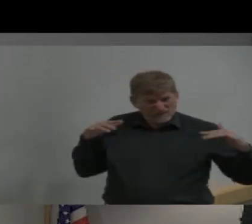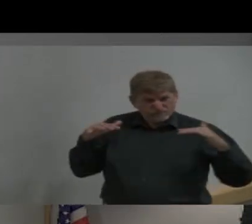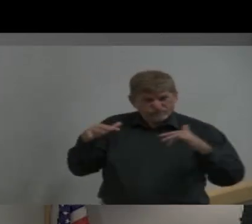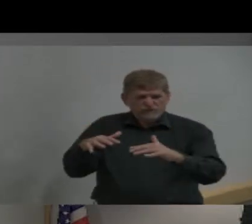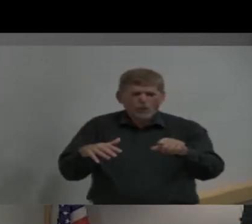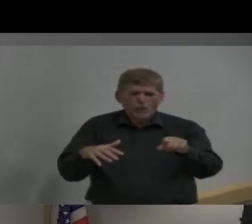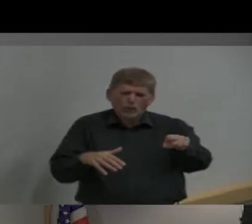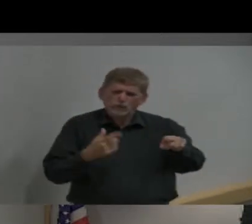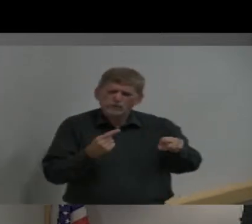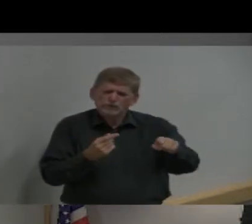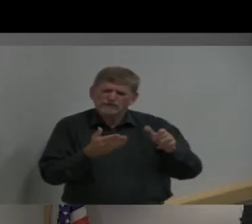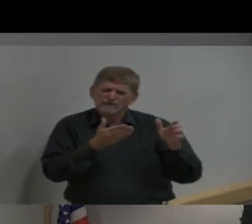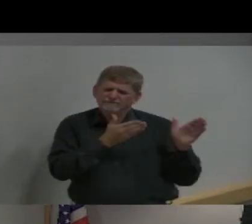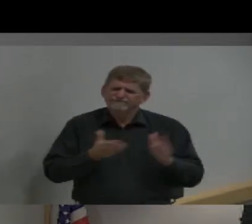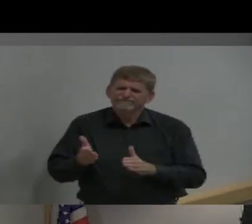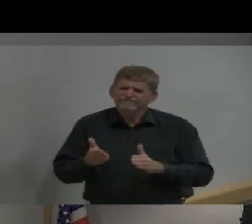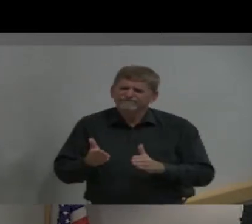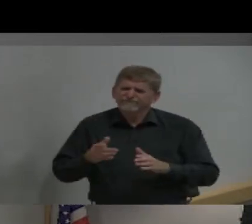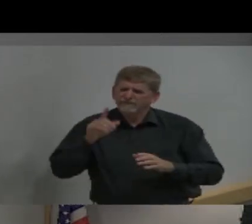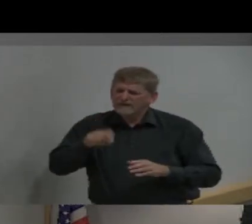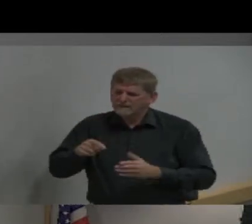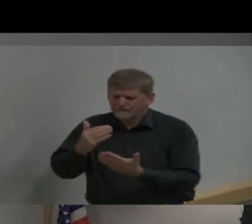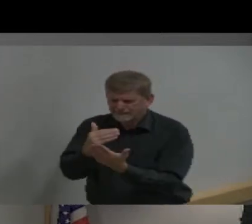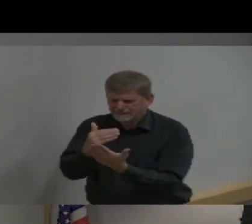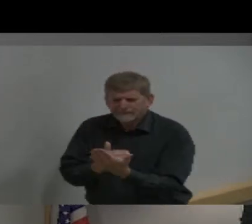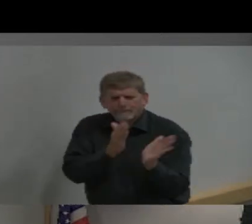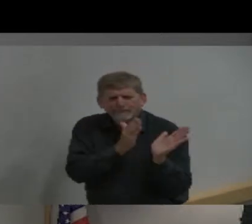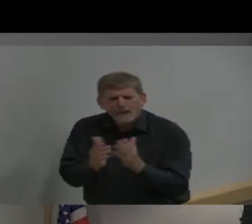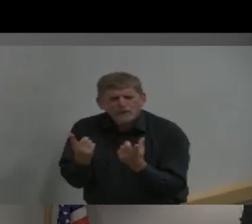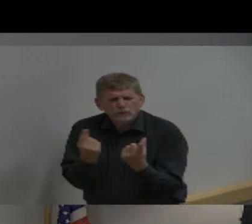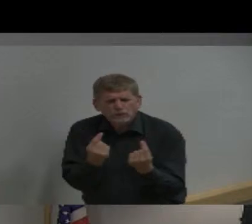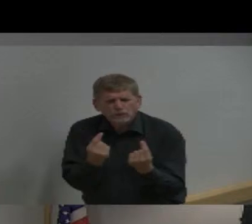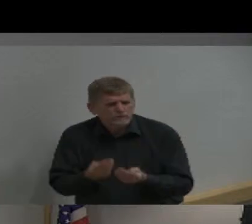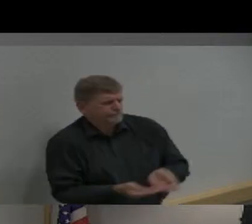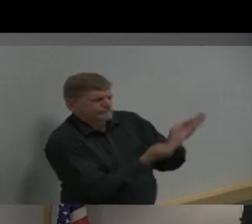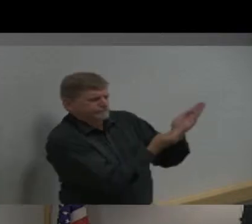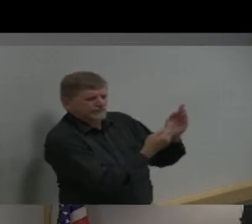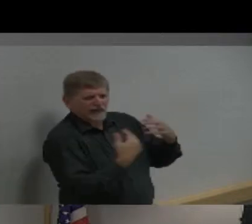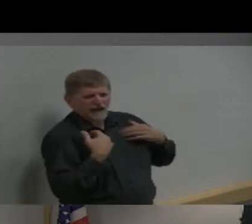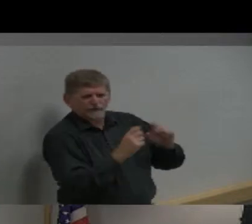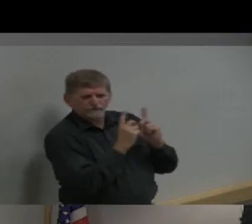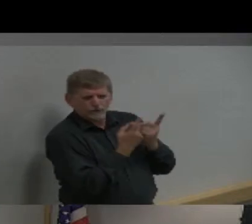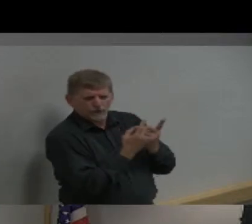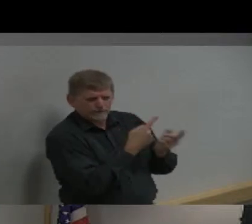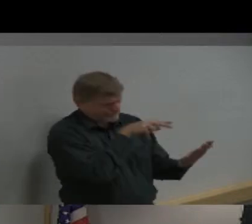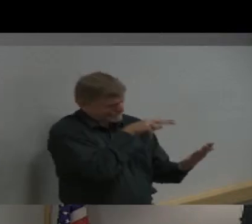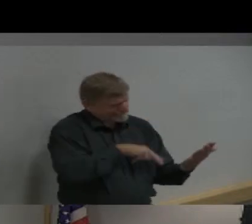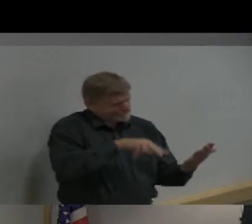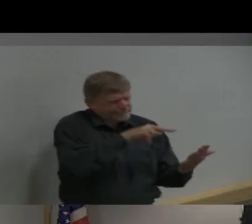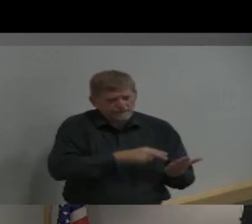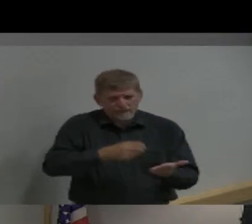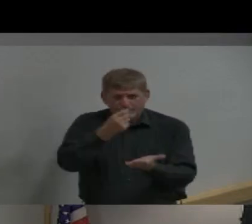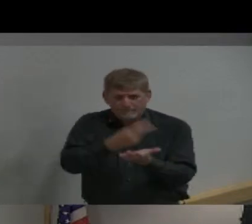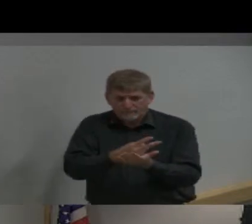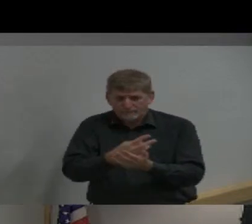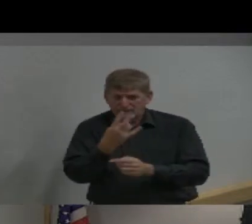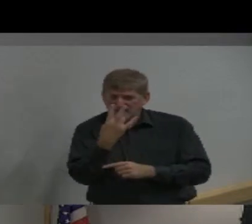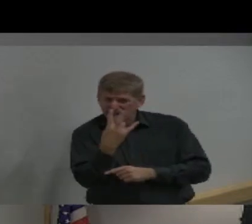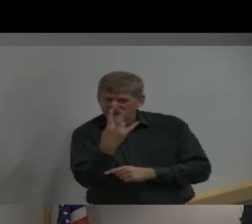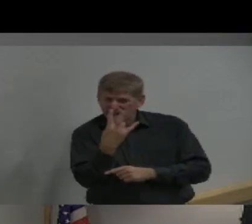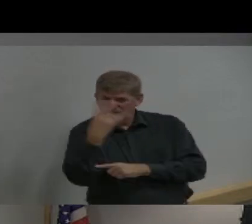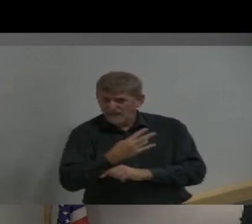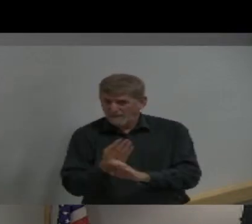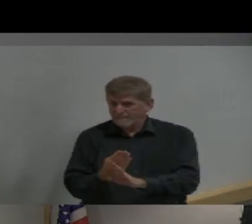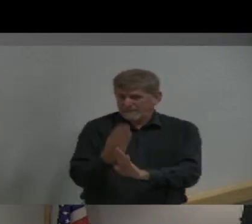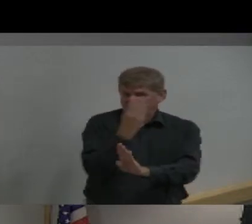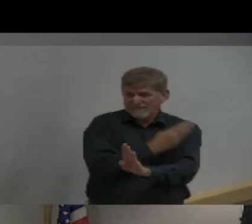Department for approval within 7 days prior to the event to ensure that appropriate safety measures and prevention measures